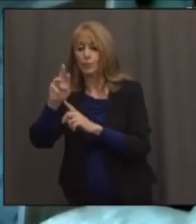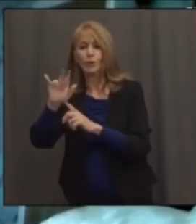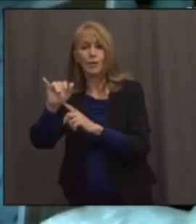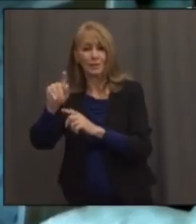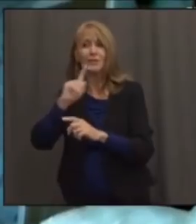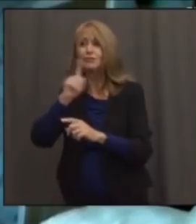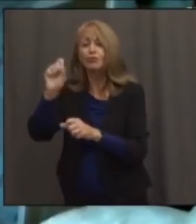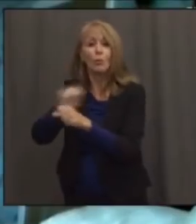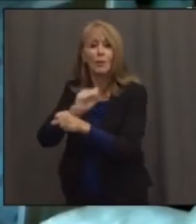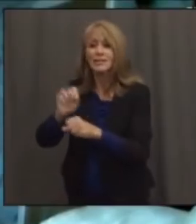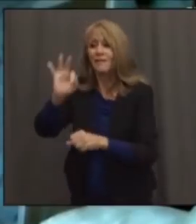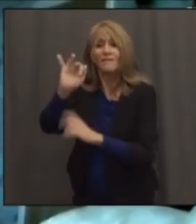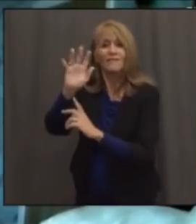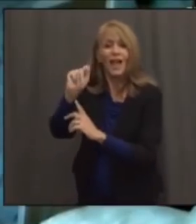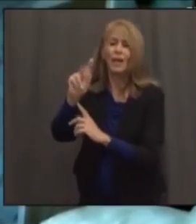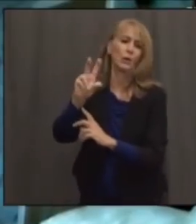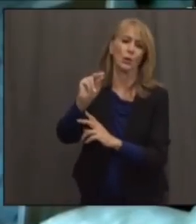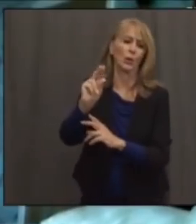theoretical